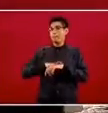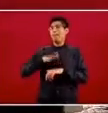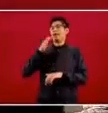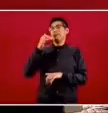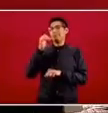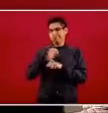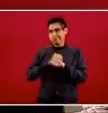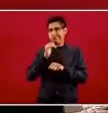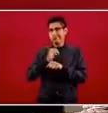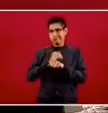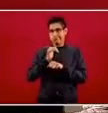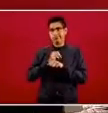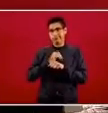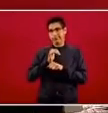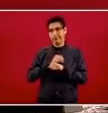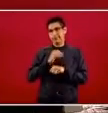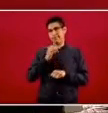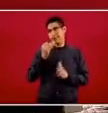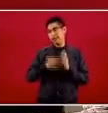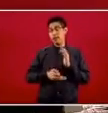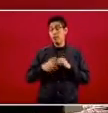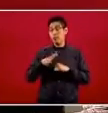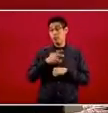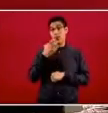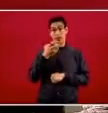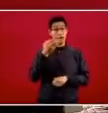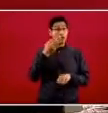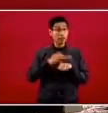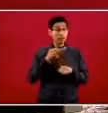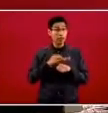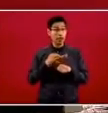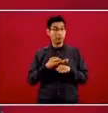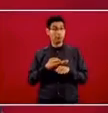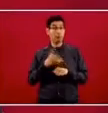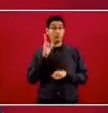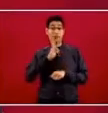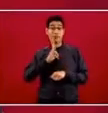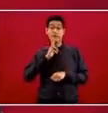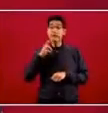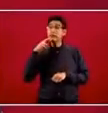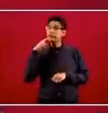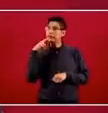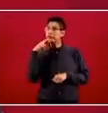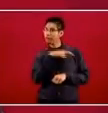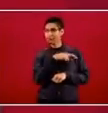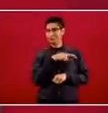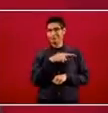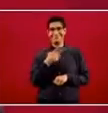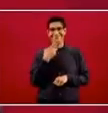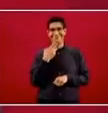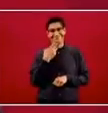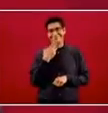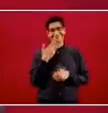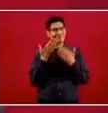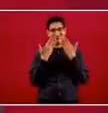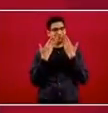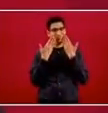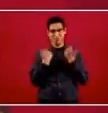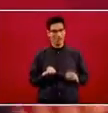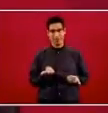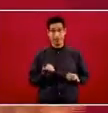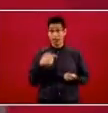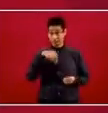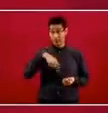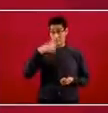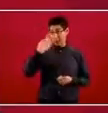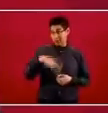been sufficiently studied so we can establish that it's a confirmed and a valid way of testing the presence